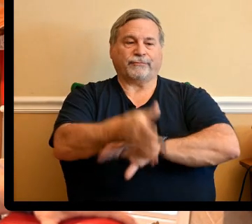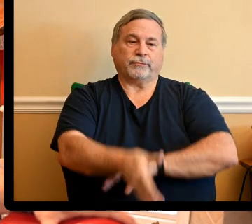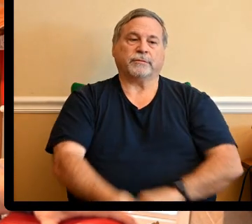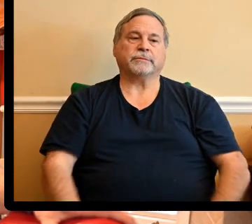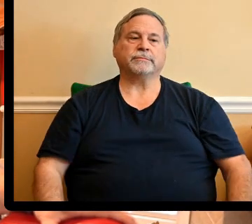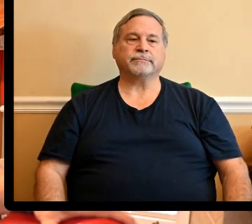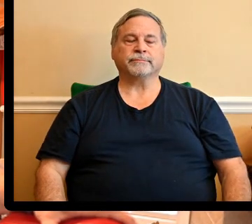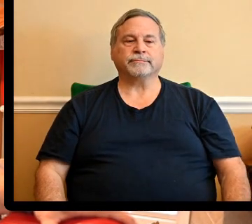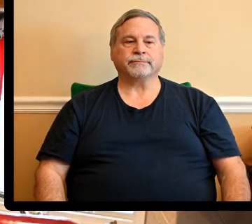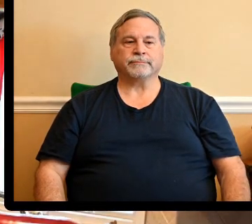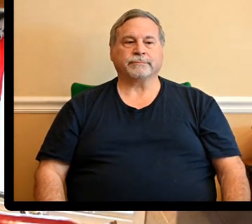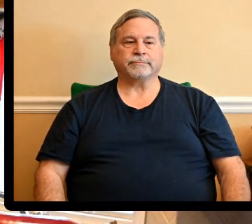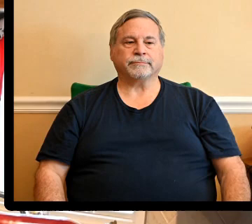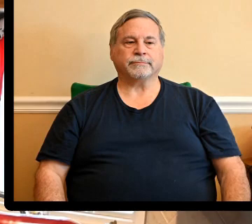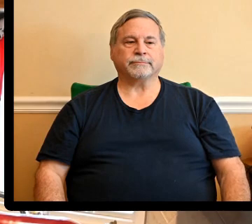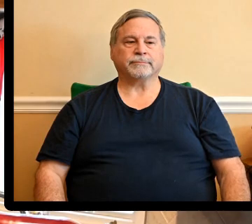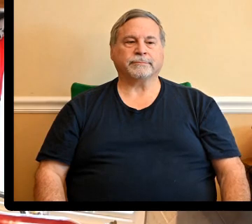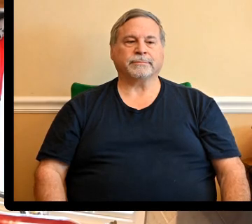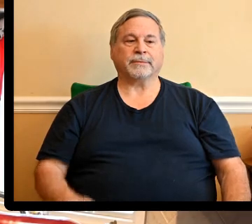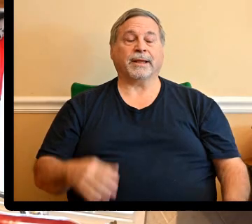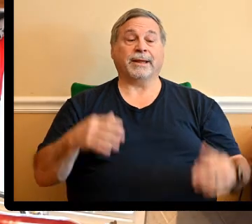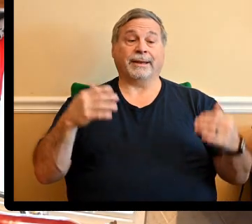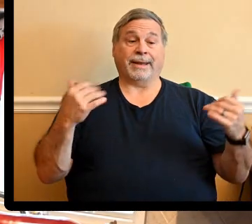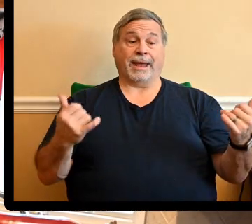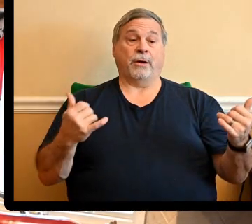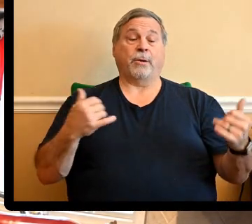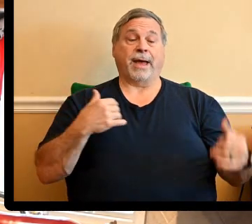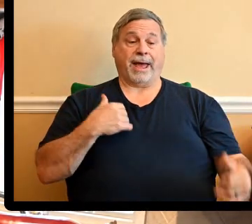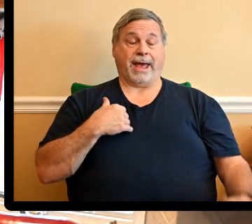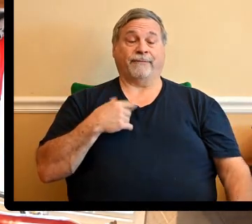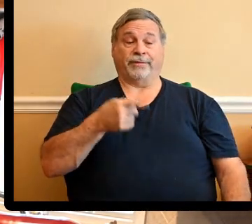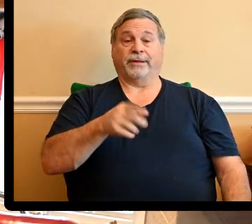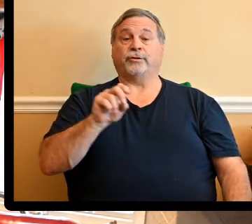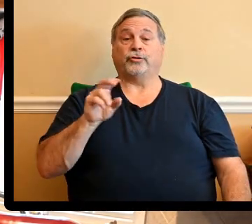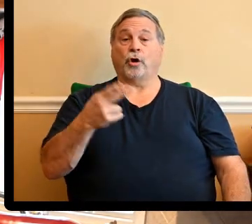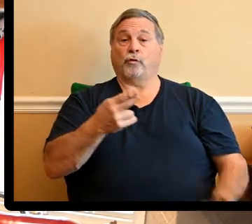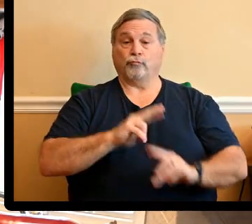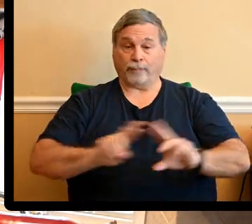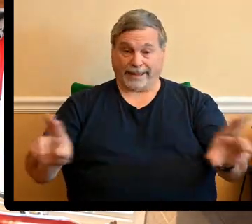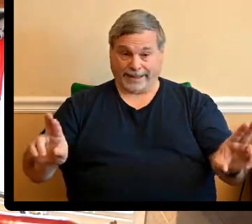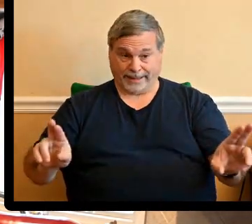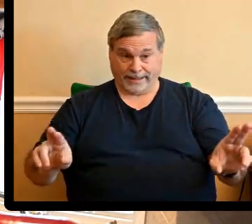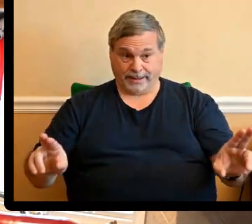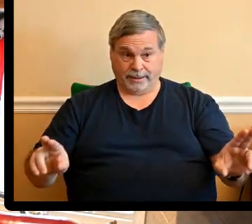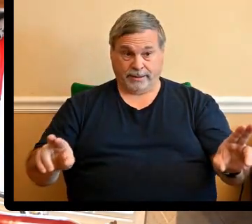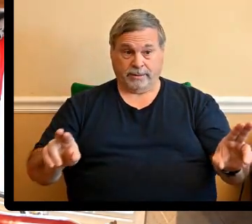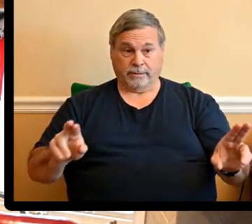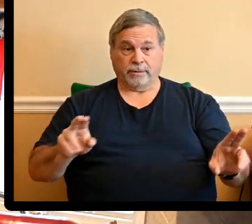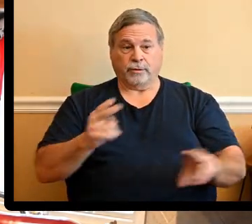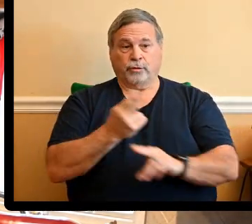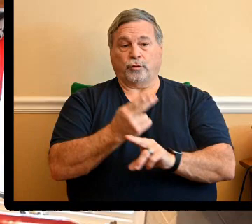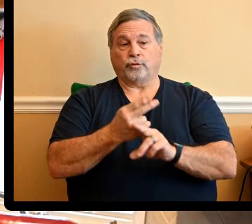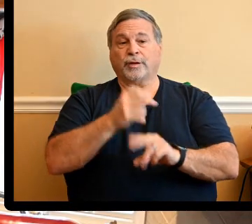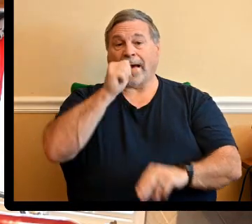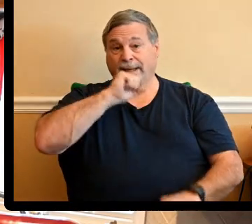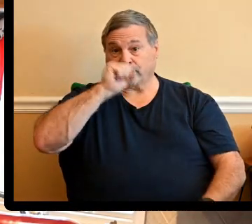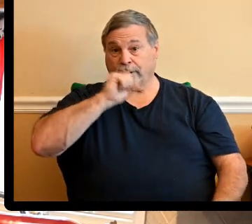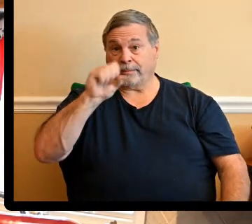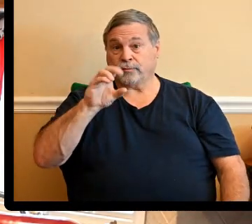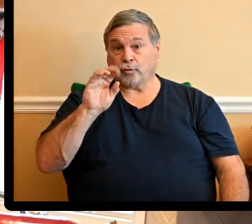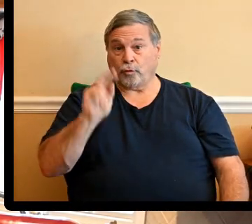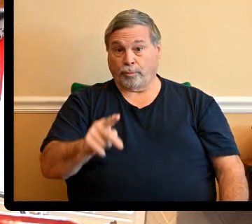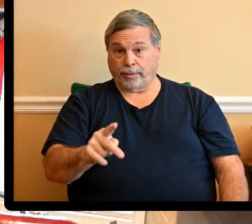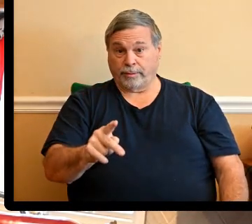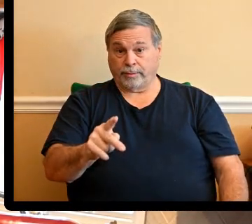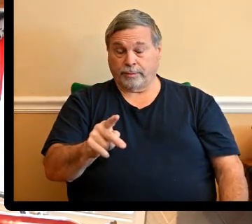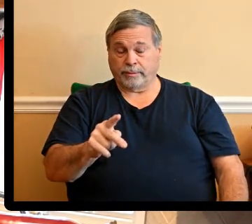them afterwards. Okay, so we've gotten this ginger snap dough already. We're just going to use an ice